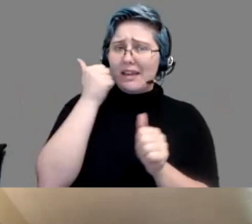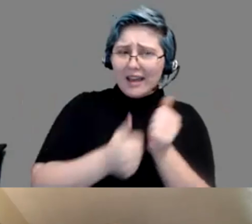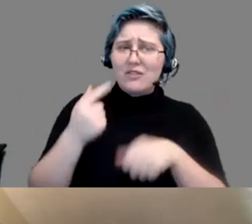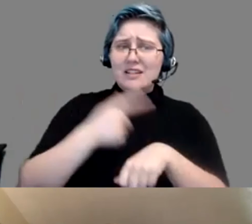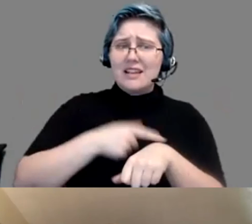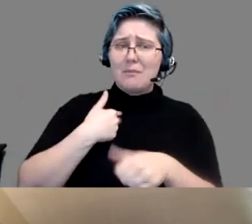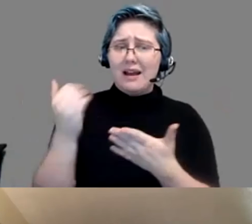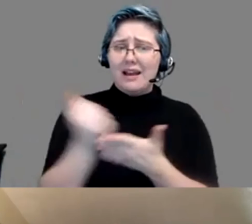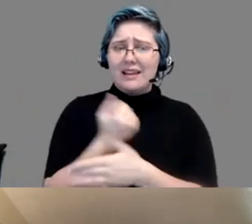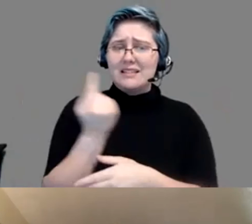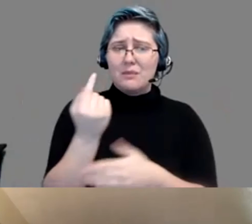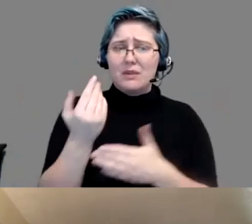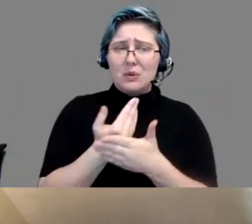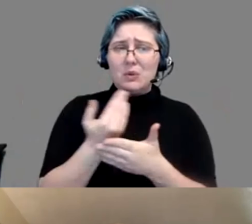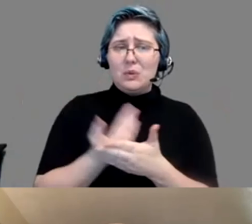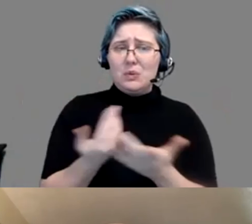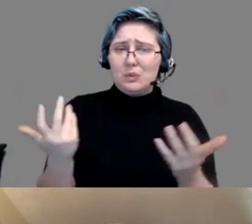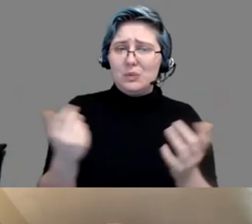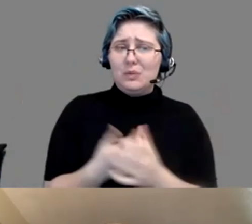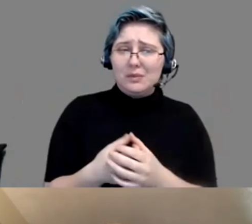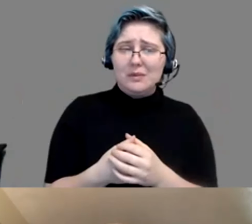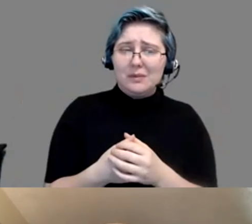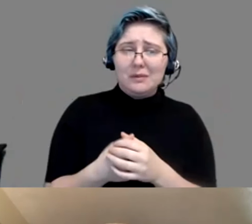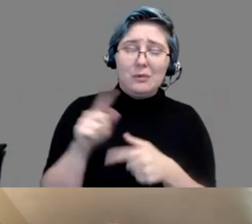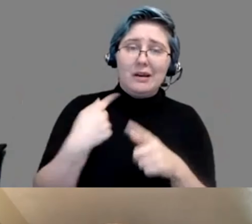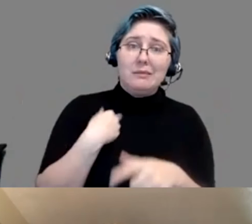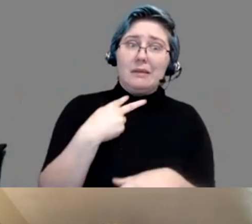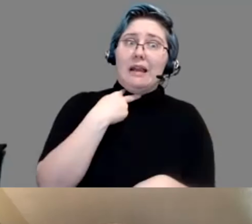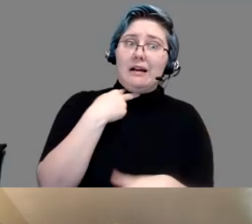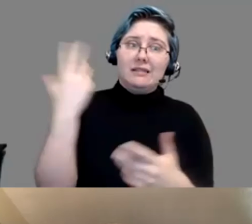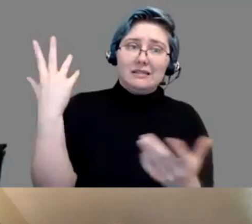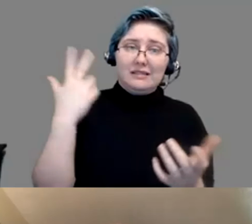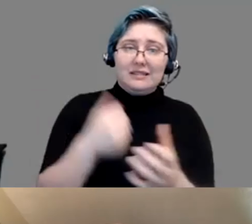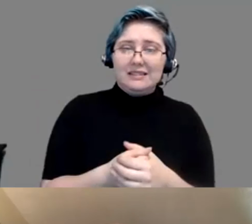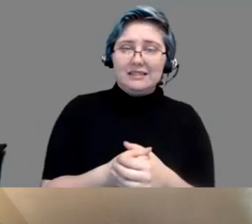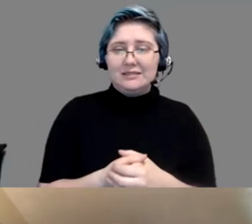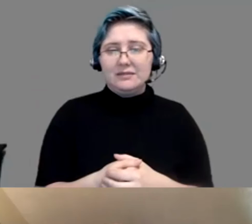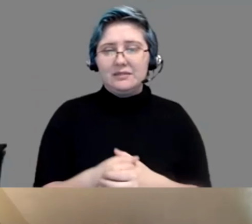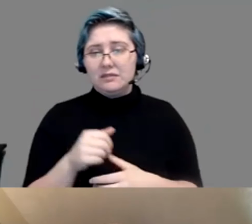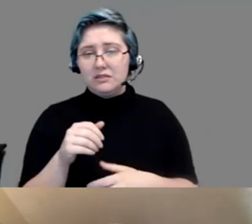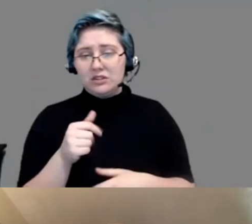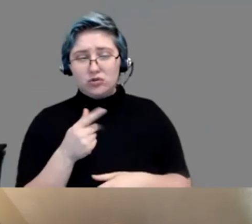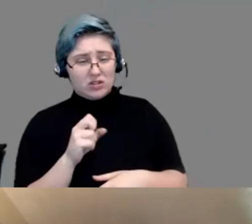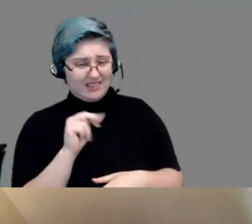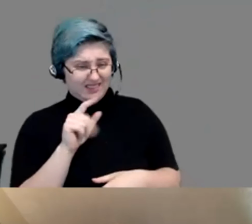a Yeah. bind. Nathan, did you have something you wanted to share?